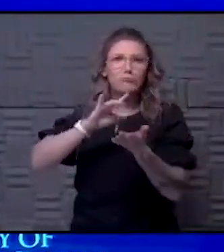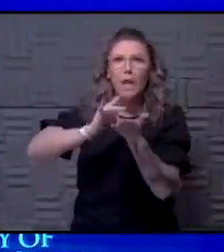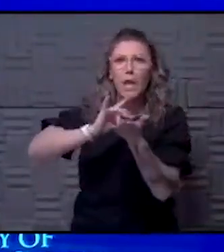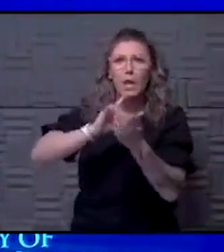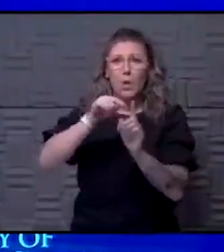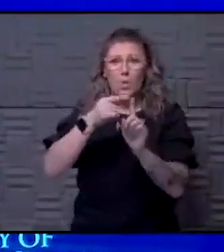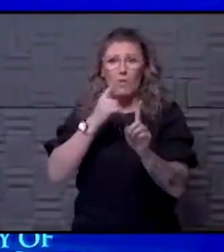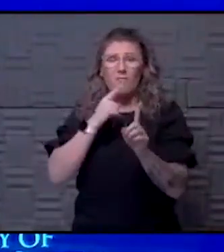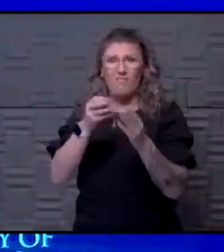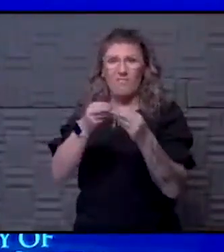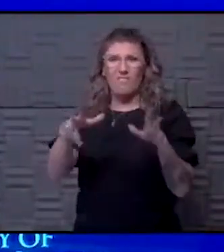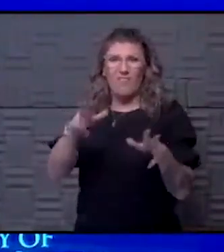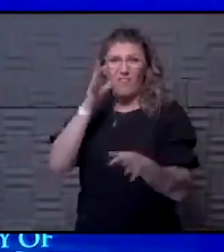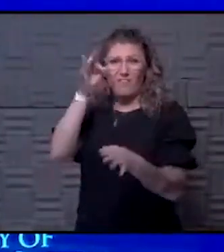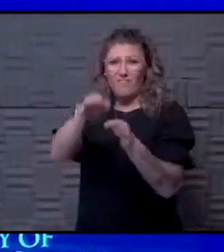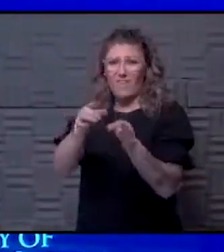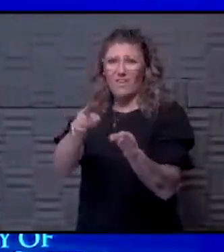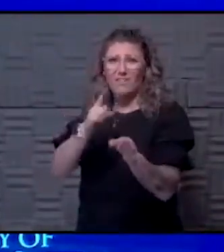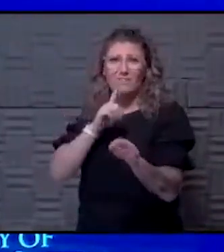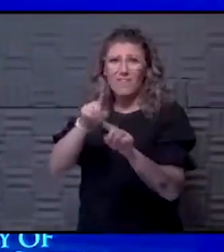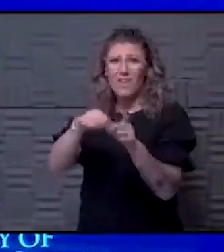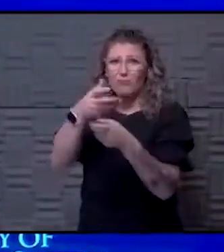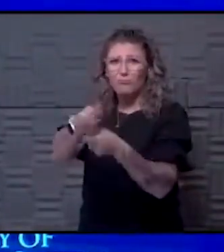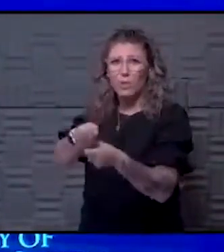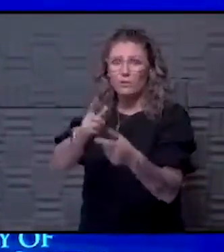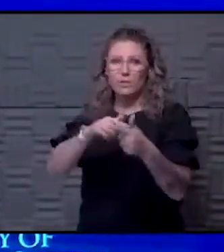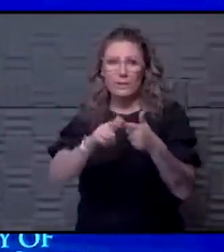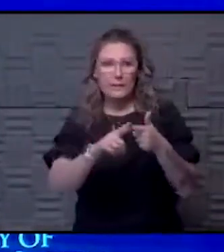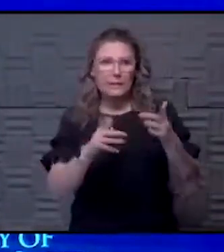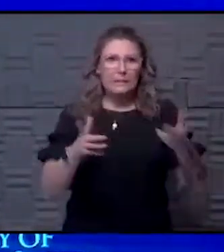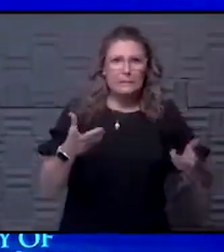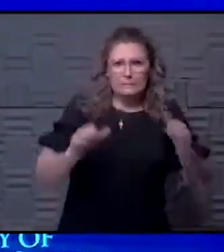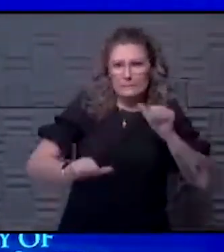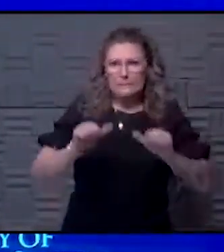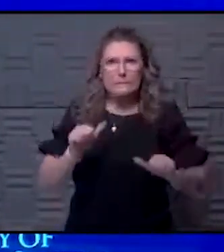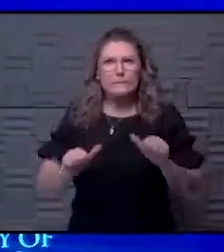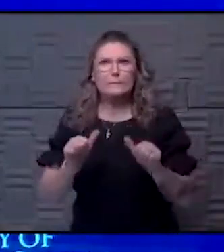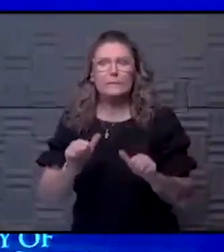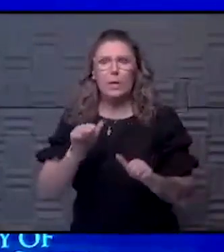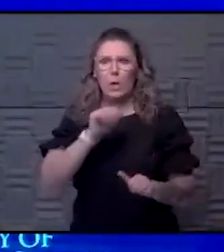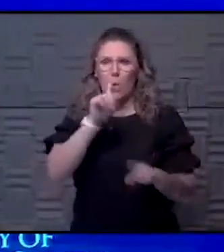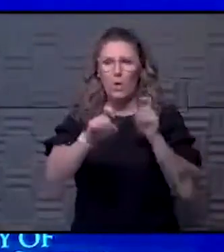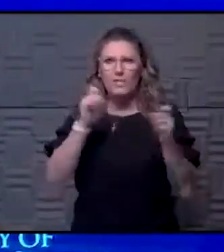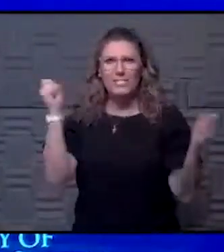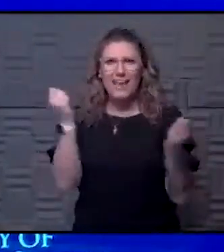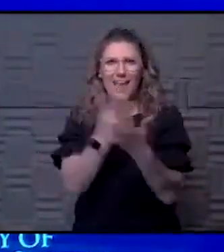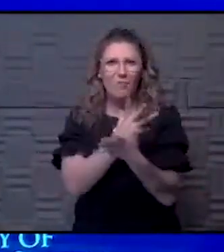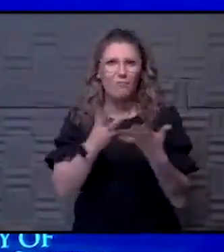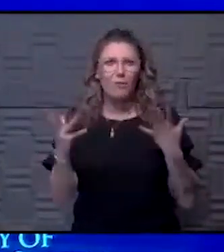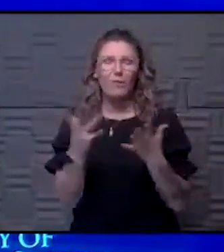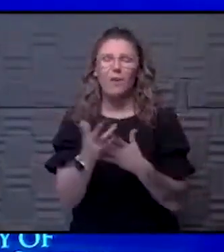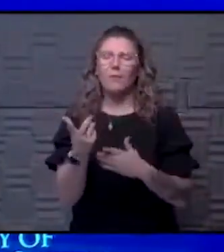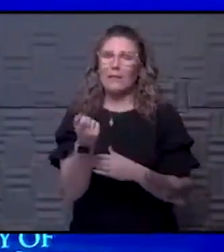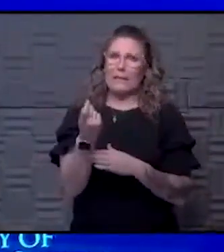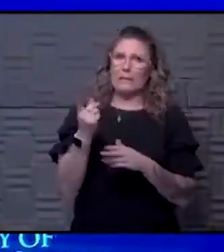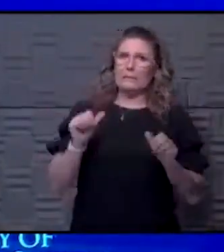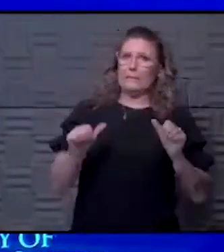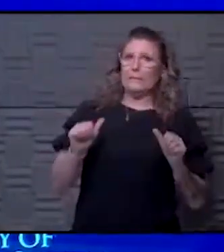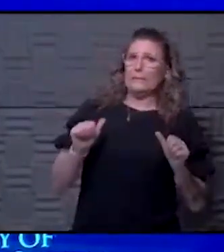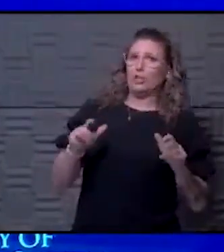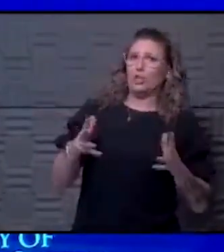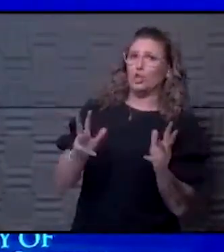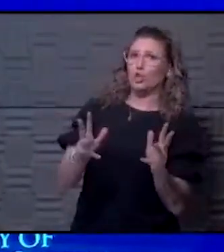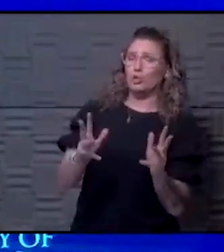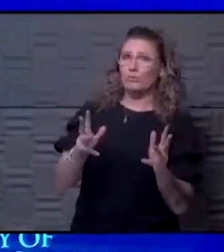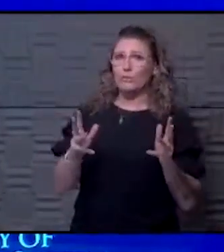lose faith in an institution, you tend not to believe the things, and then you begin to you question it overall, and I'm a little nervous about that here,